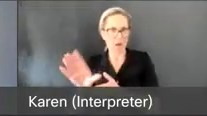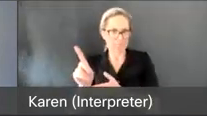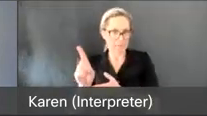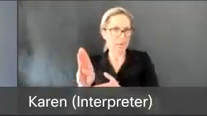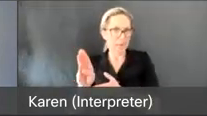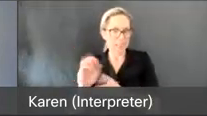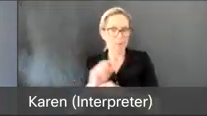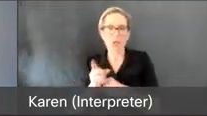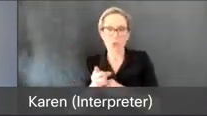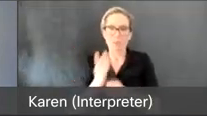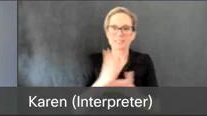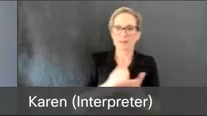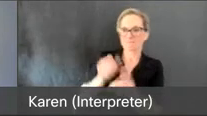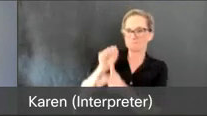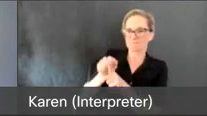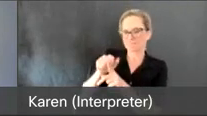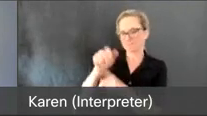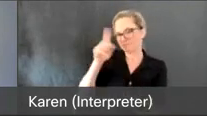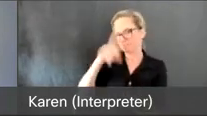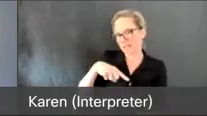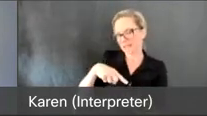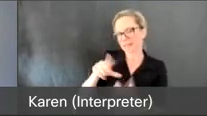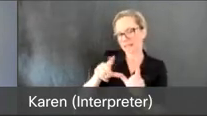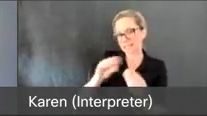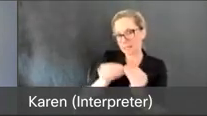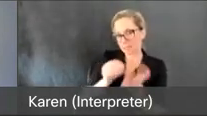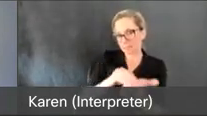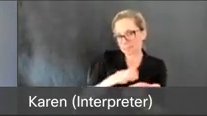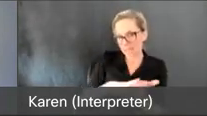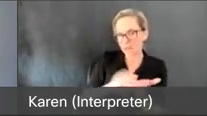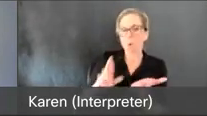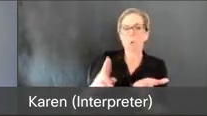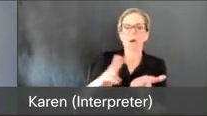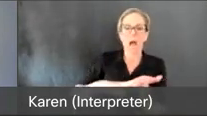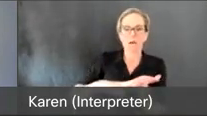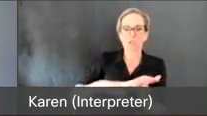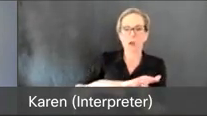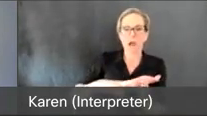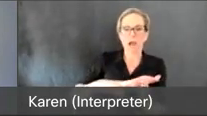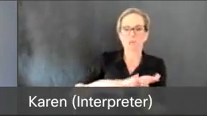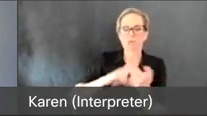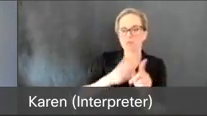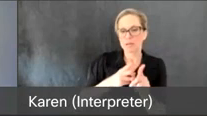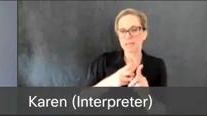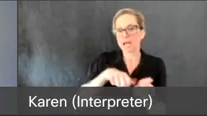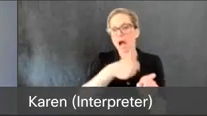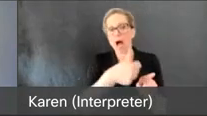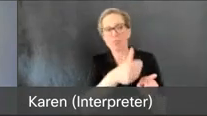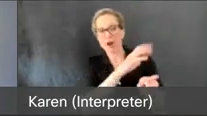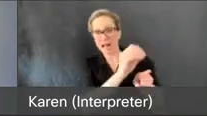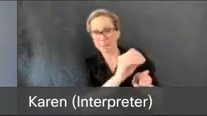license numbers, fake license numbers on contracts, or contracts that belong to other entities